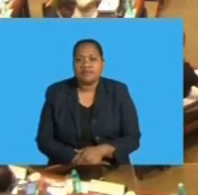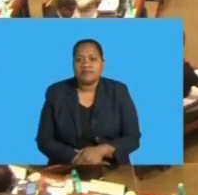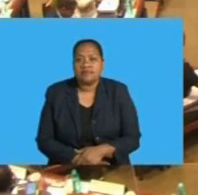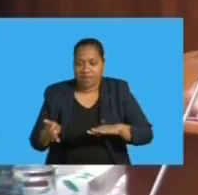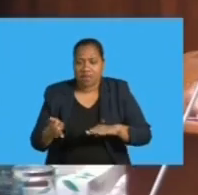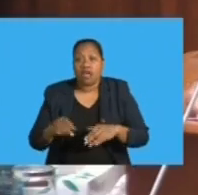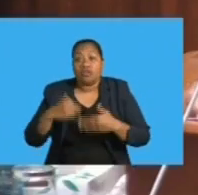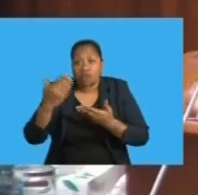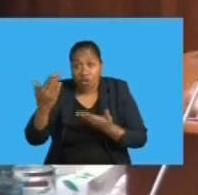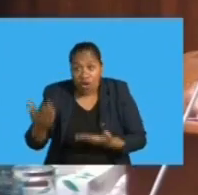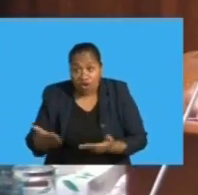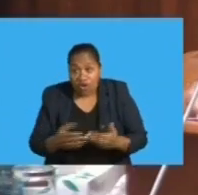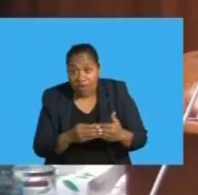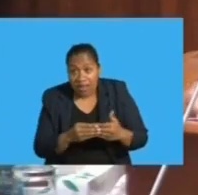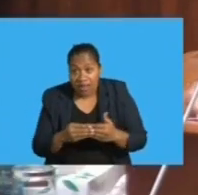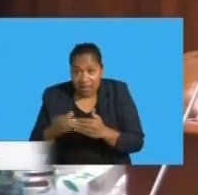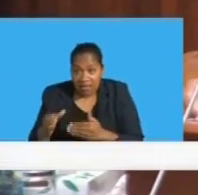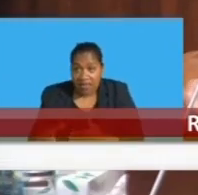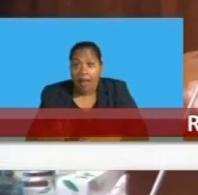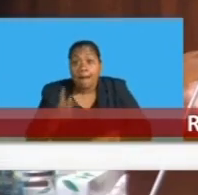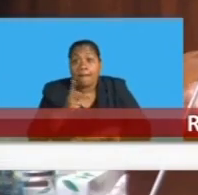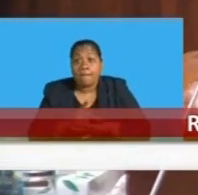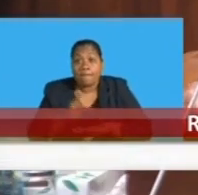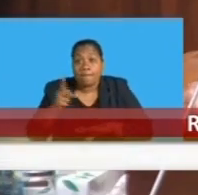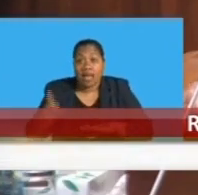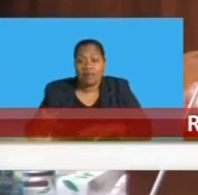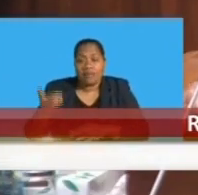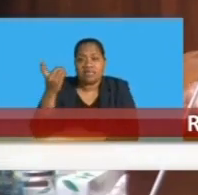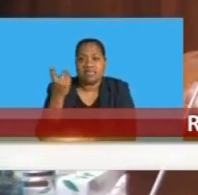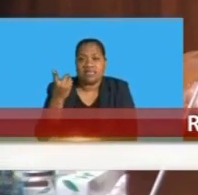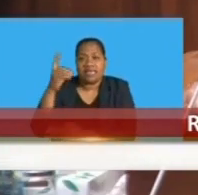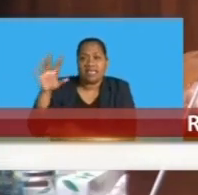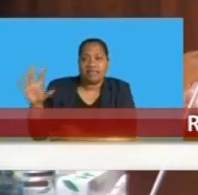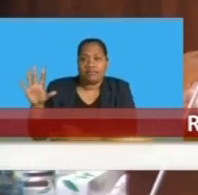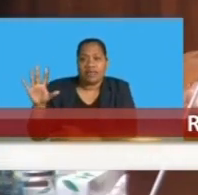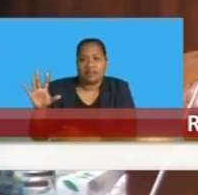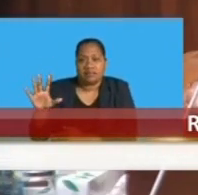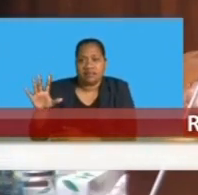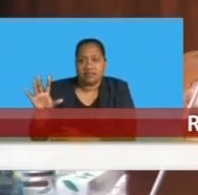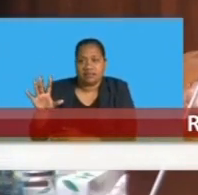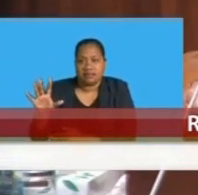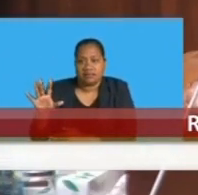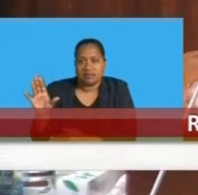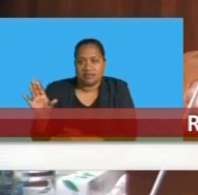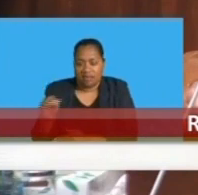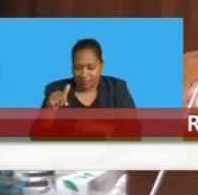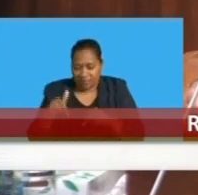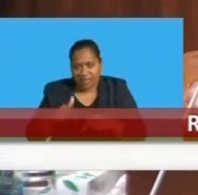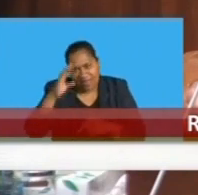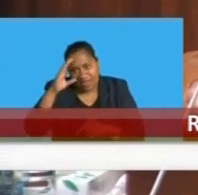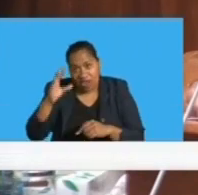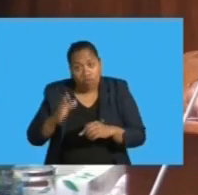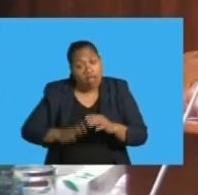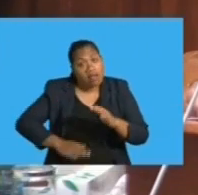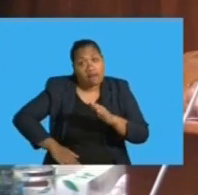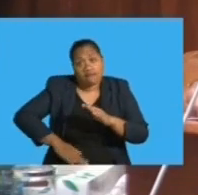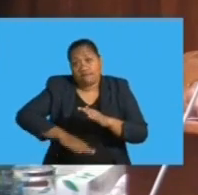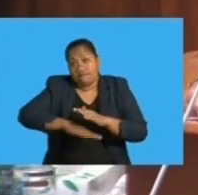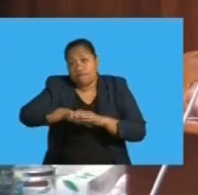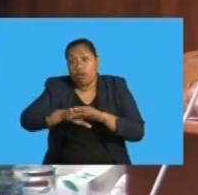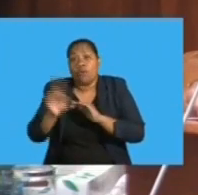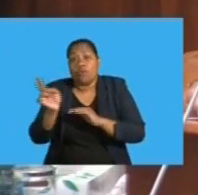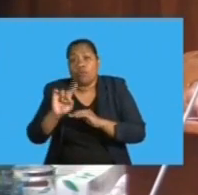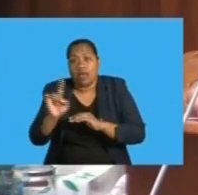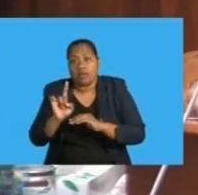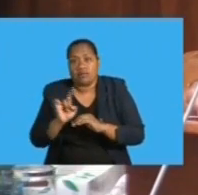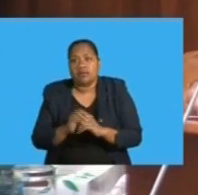Speaker. The Parliament is an independent arm of the state and is fully entitled